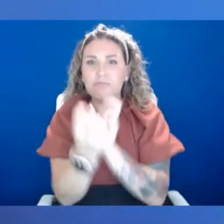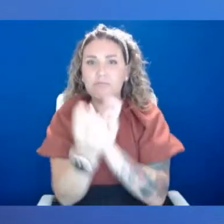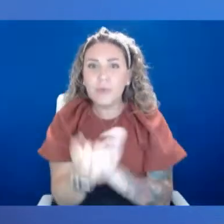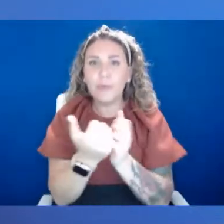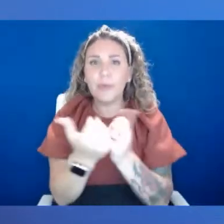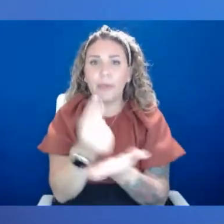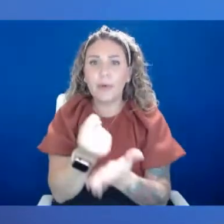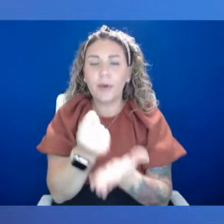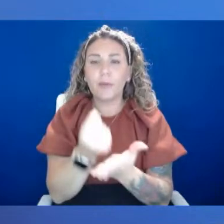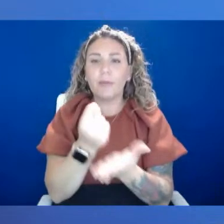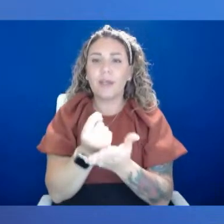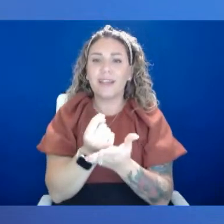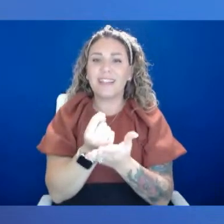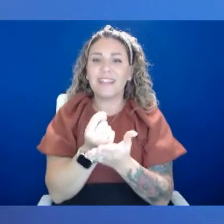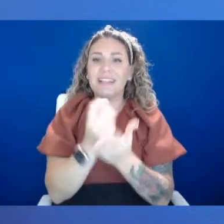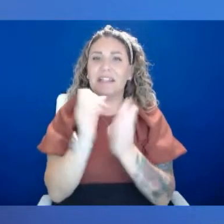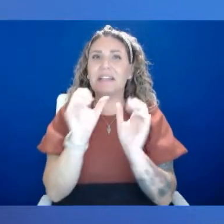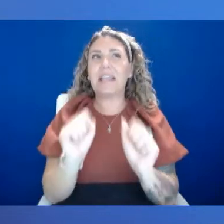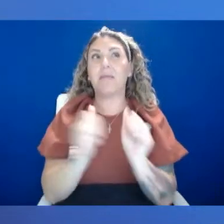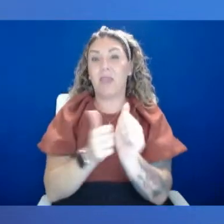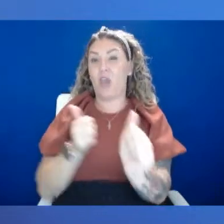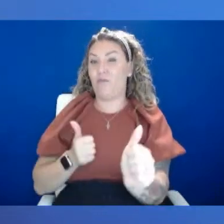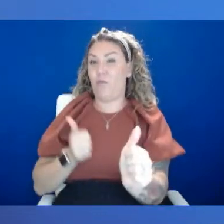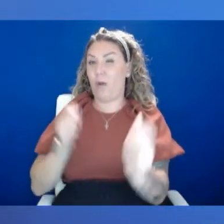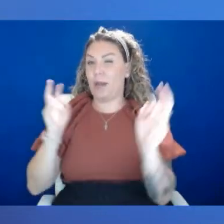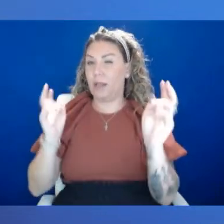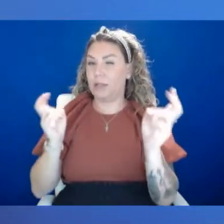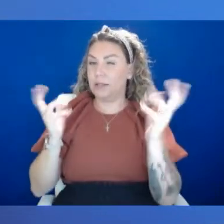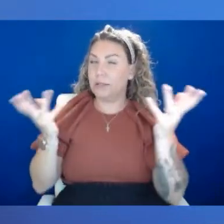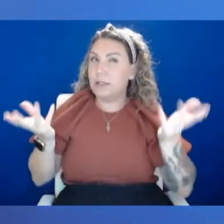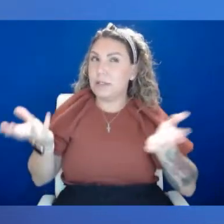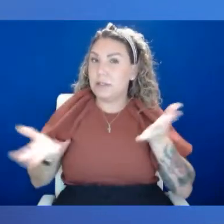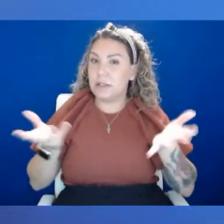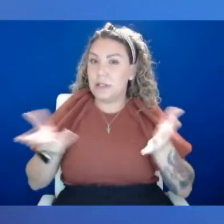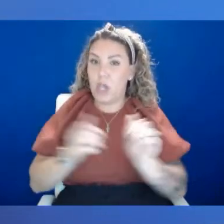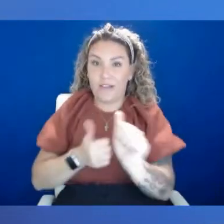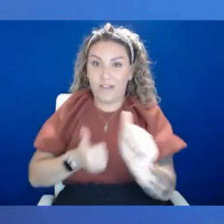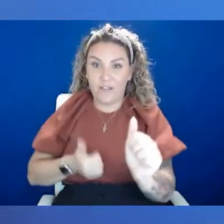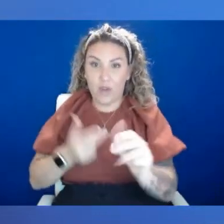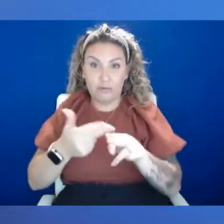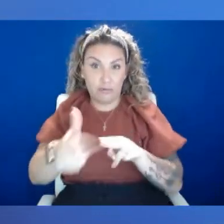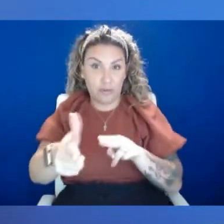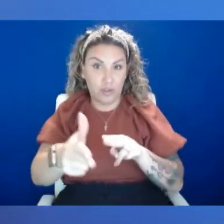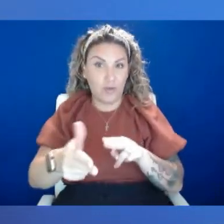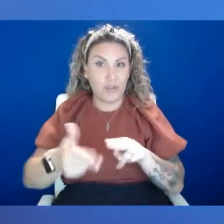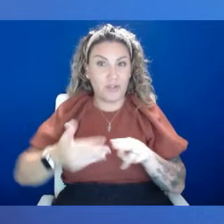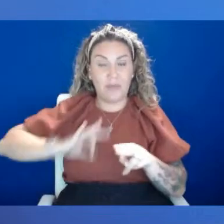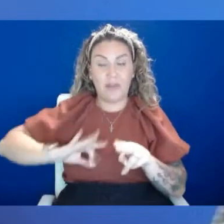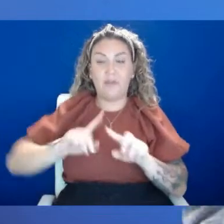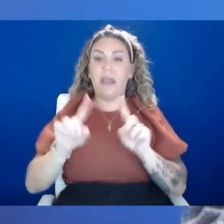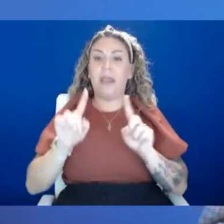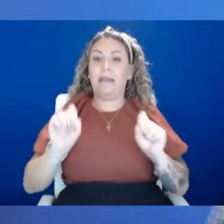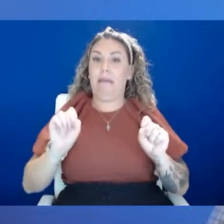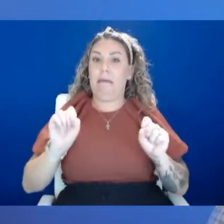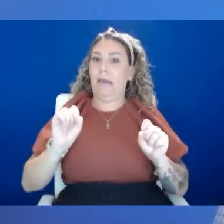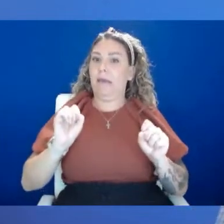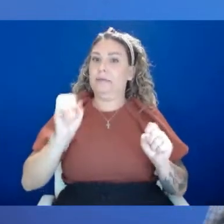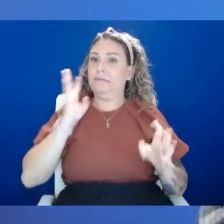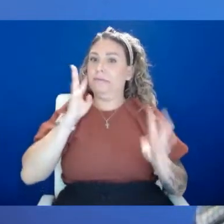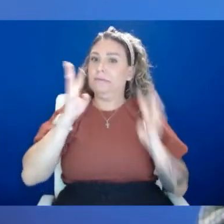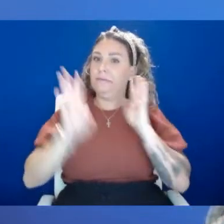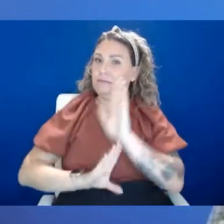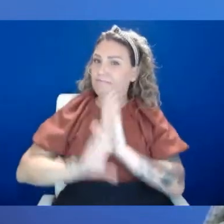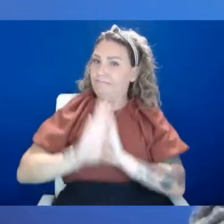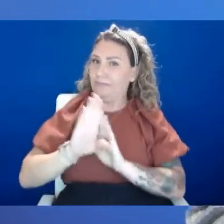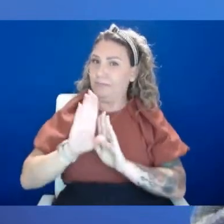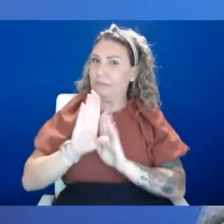sometimes that can be avoidant, and avoiding can have short-term benefits, but it actually can create, it can grow that anxiety. And